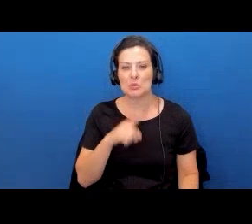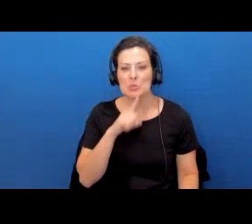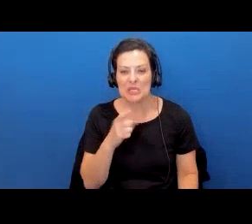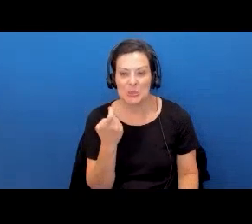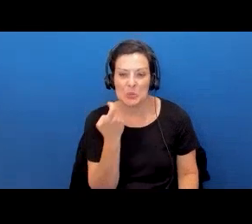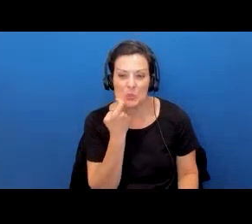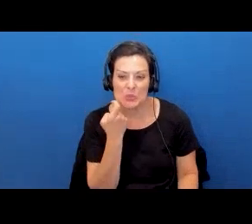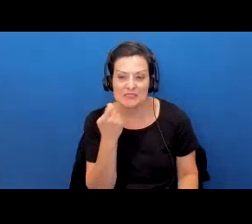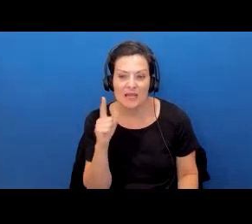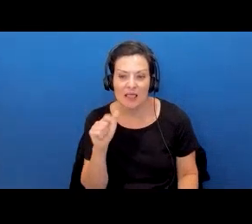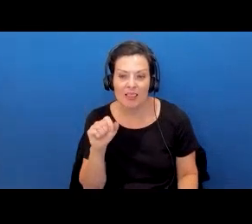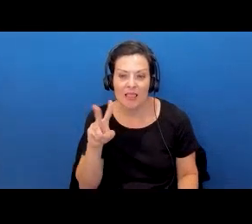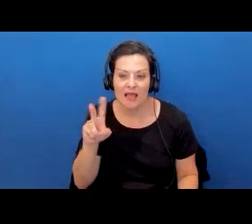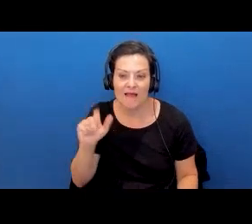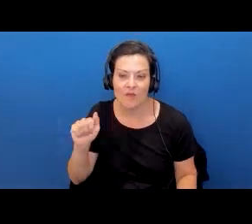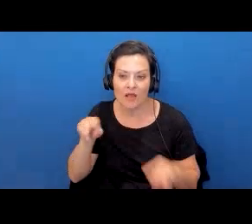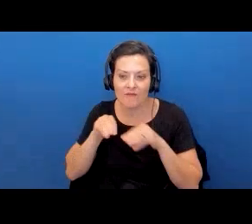lava flows and